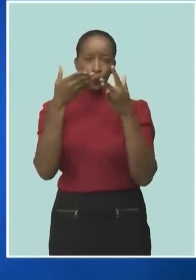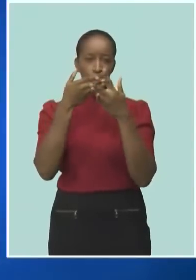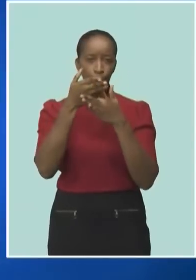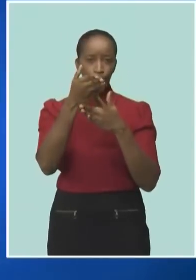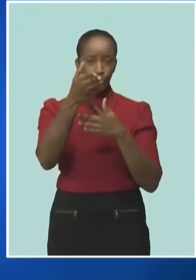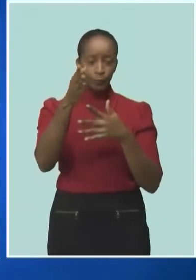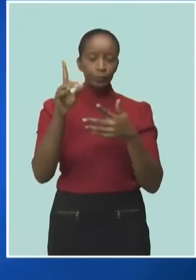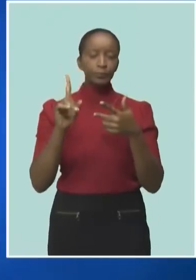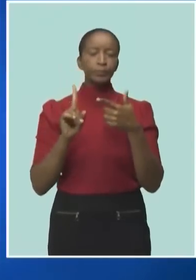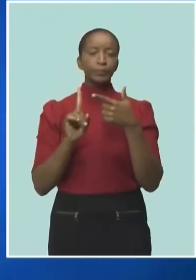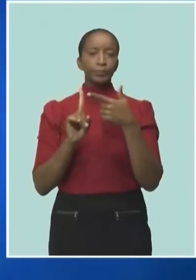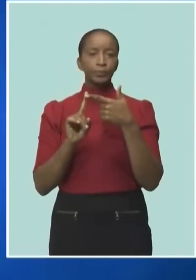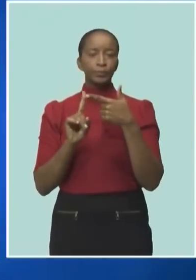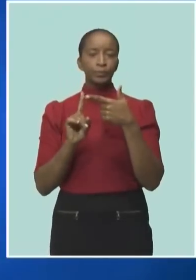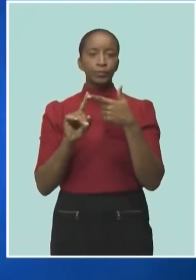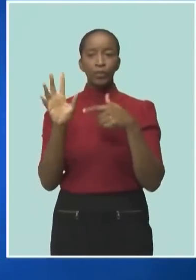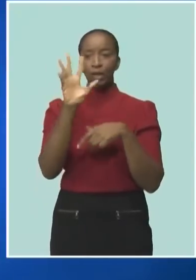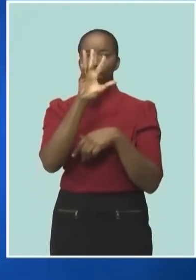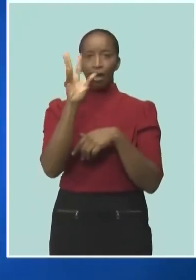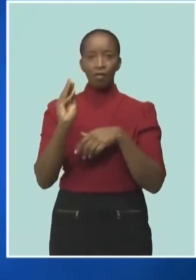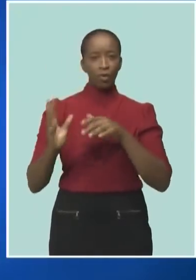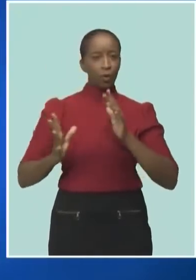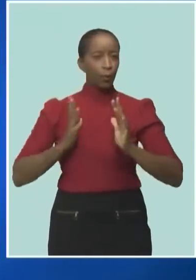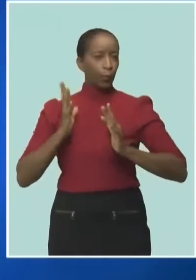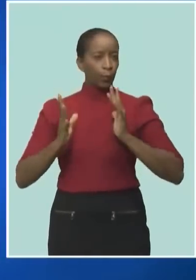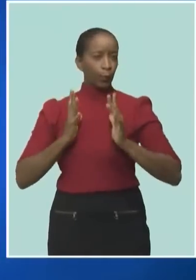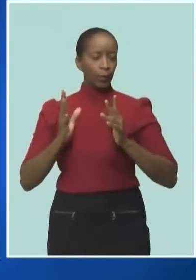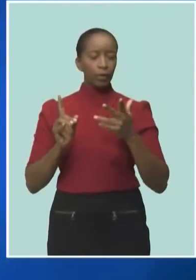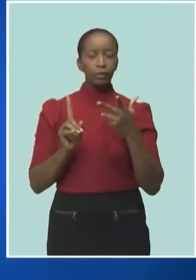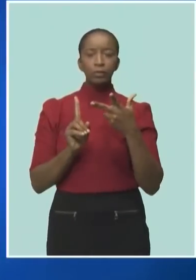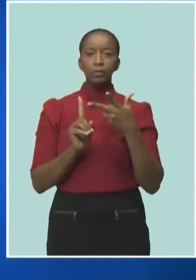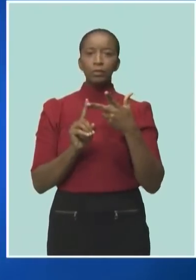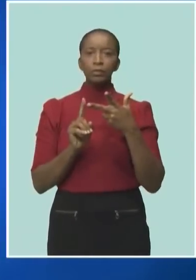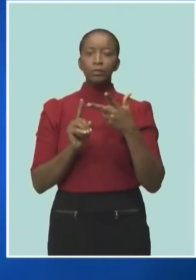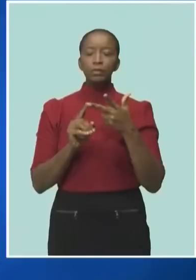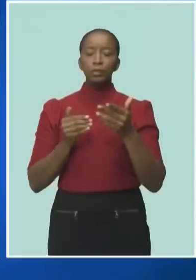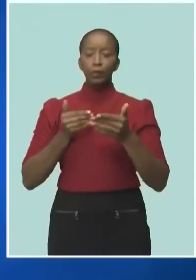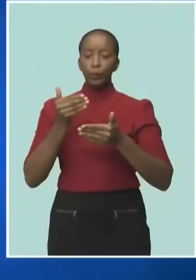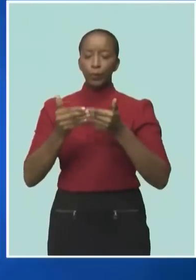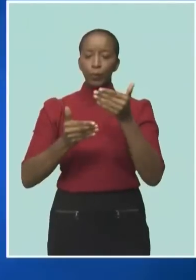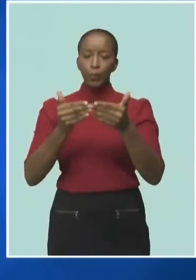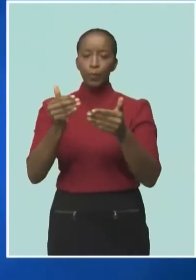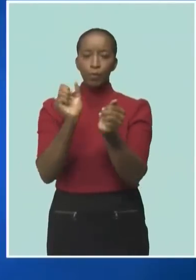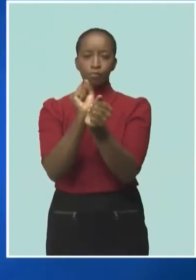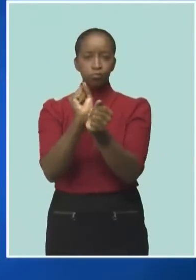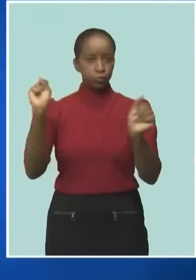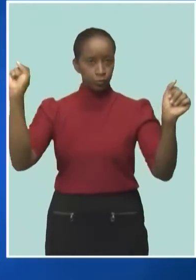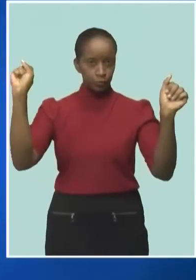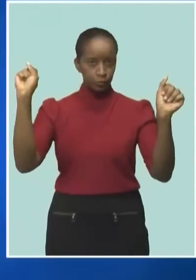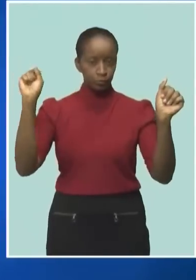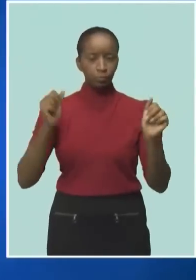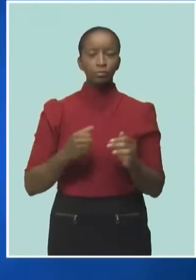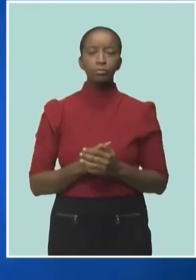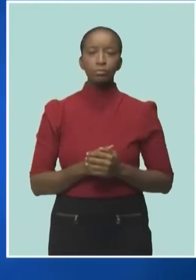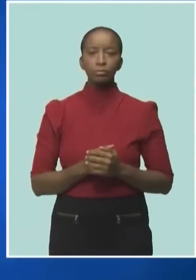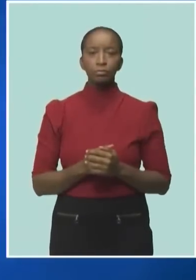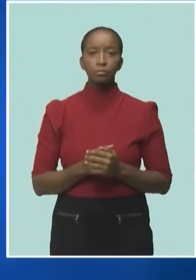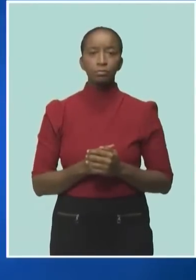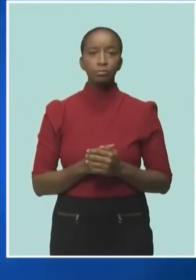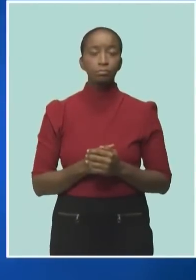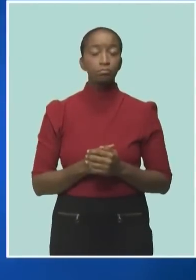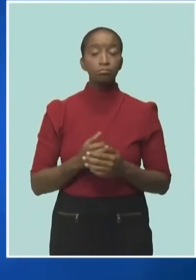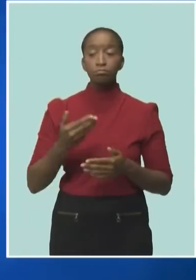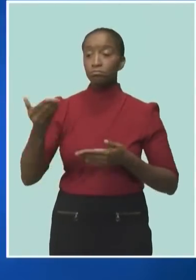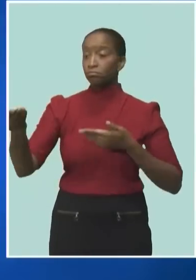majesty of Africa. And the third one is the pathways to emancipation. So we are inviting Barbadians. We have some